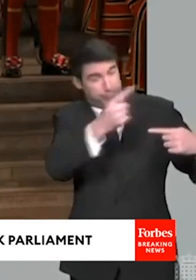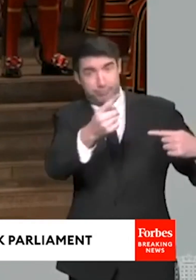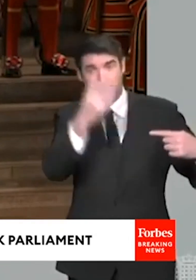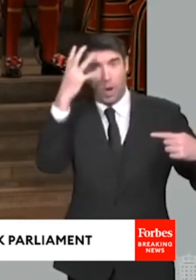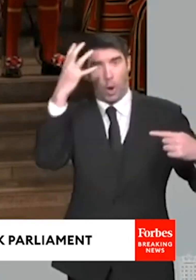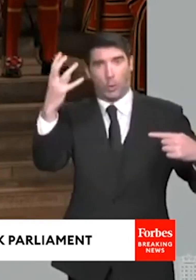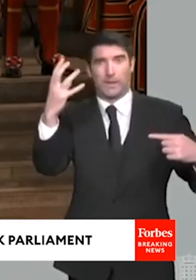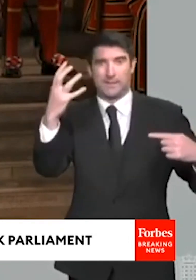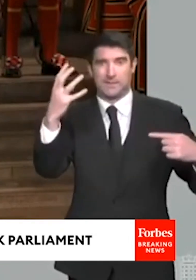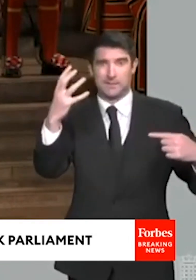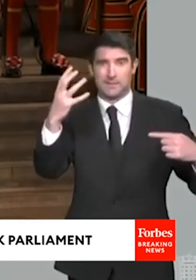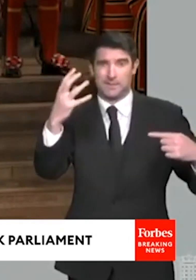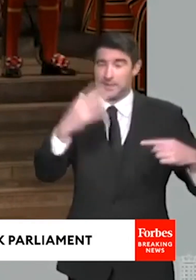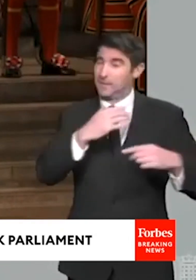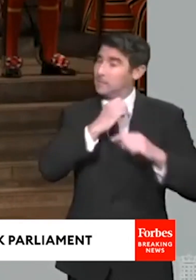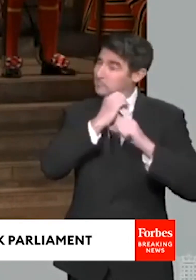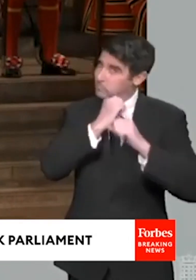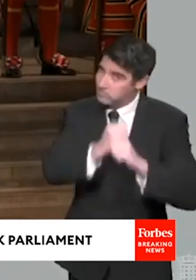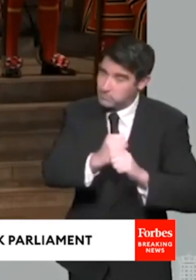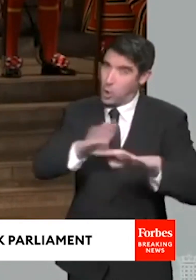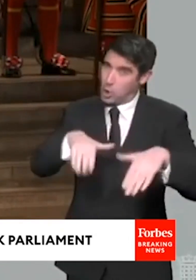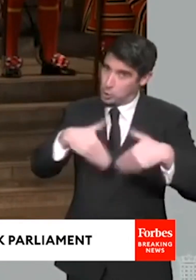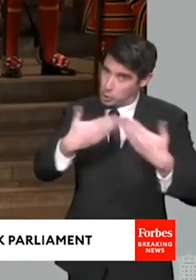service to her nations and peoples.